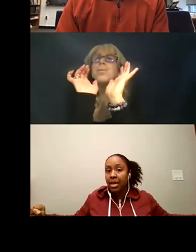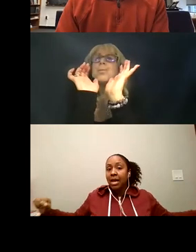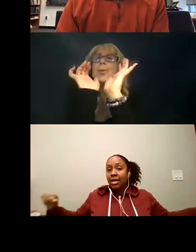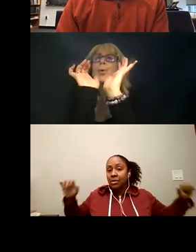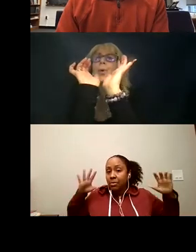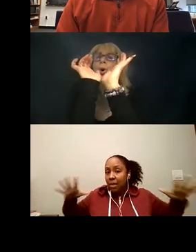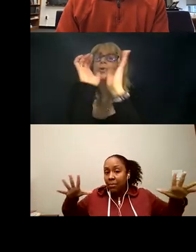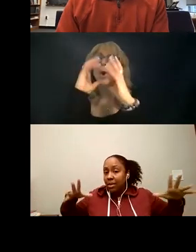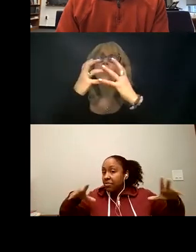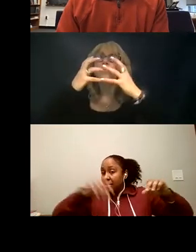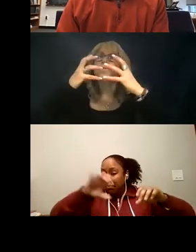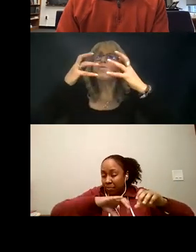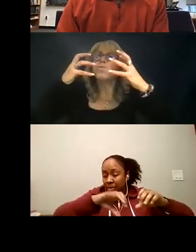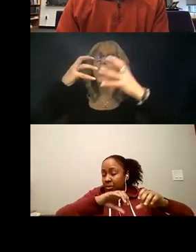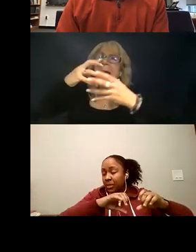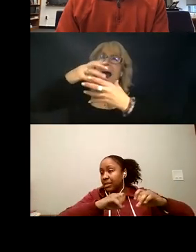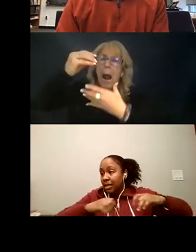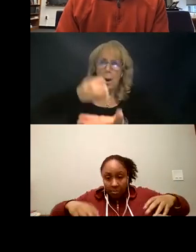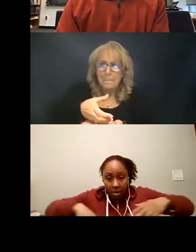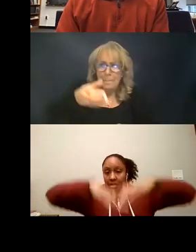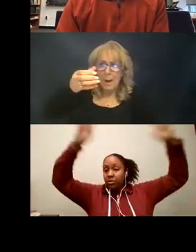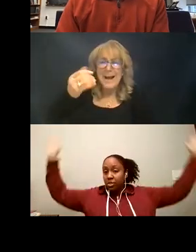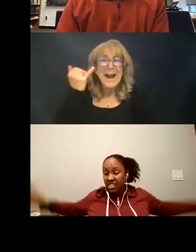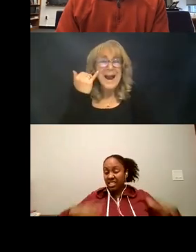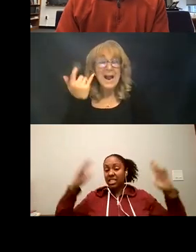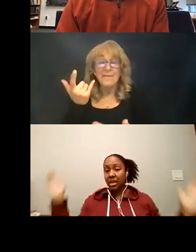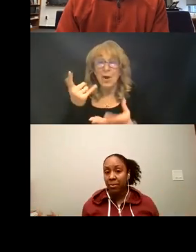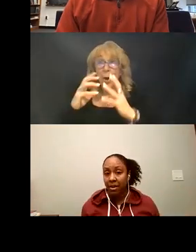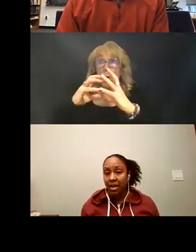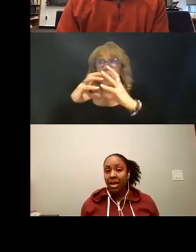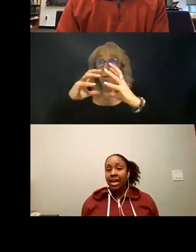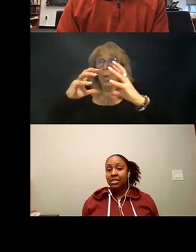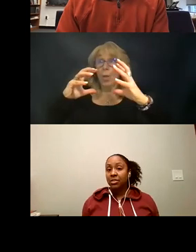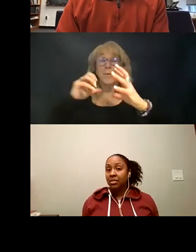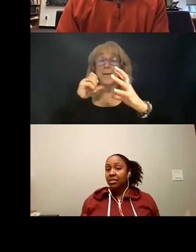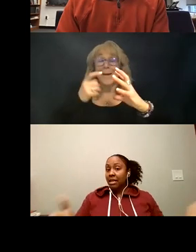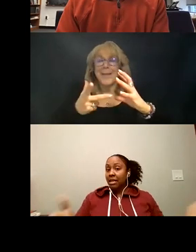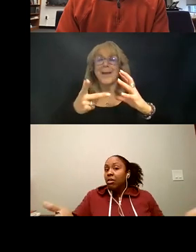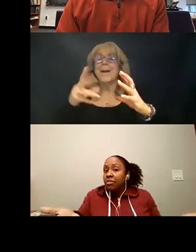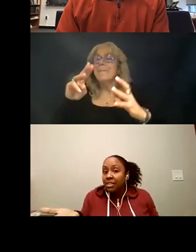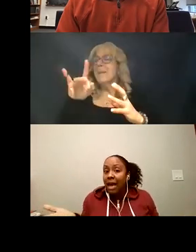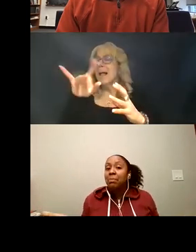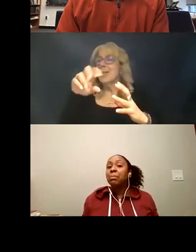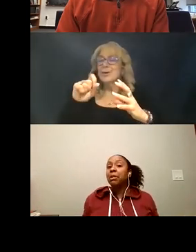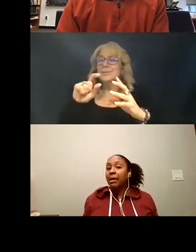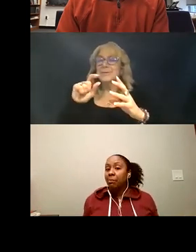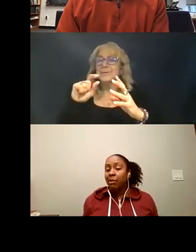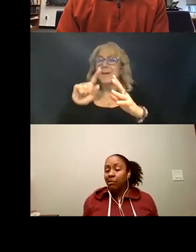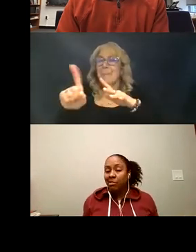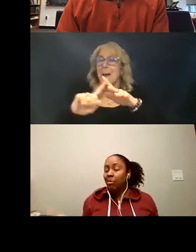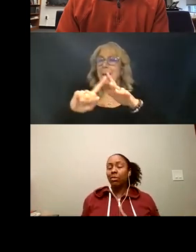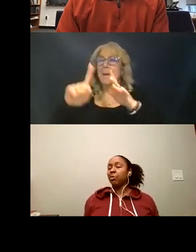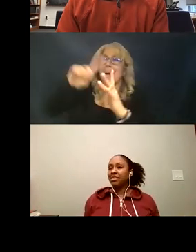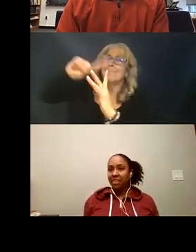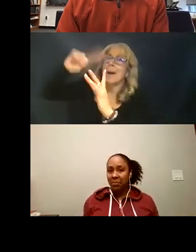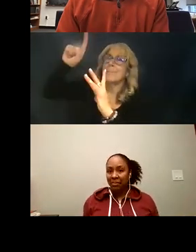balloon. And so remember, if the balloon wasn't there, the molecules would just escape. And so there you go, folks. I am blowing a